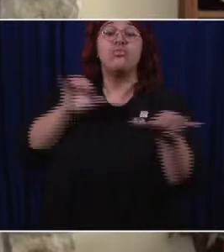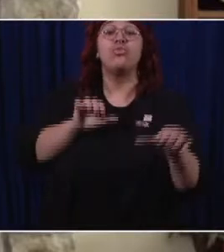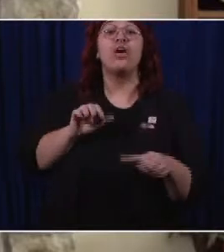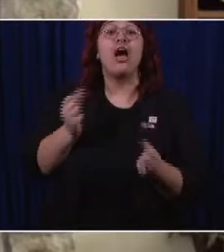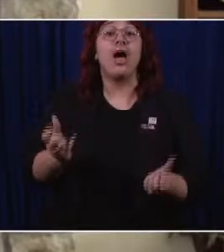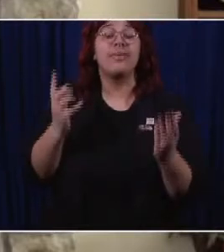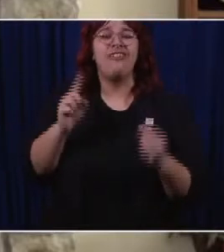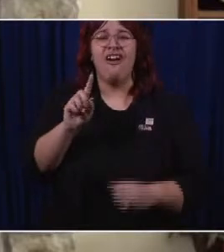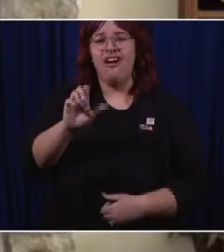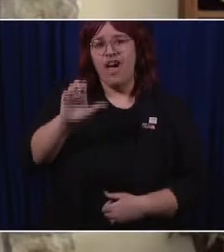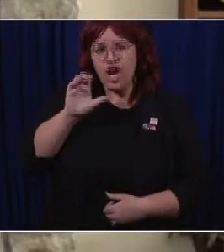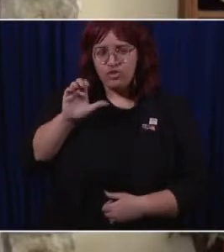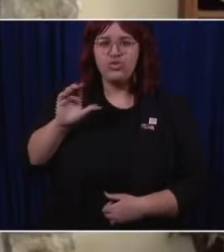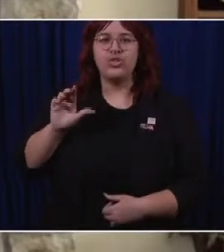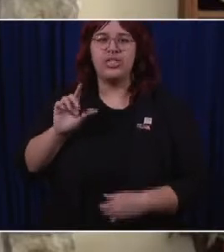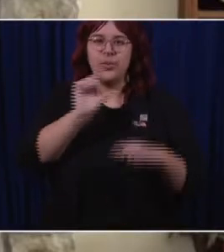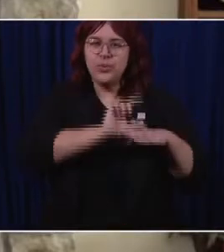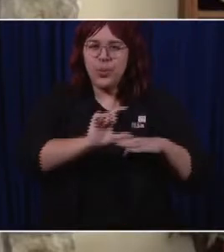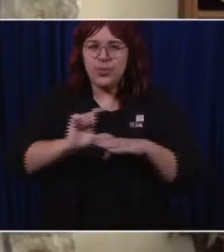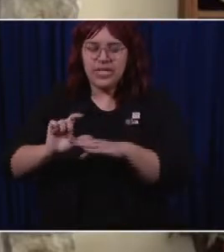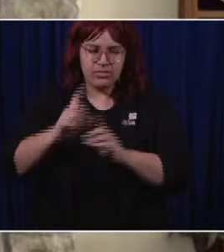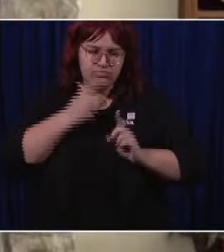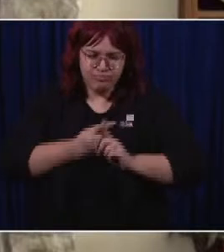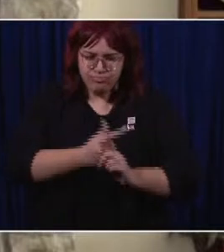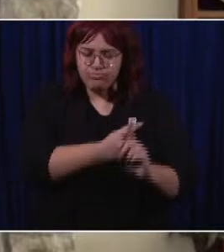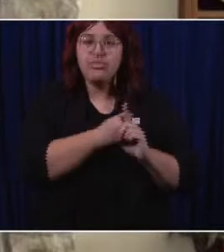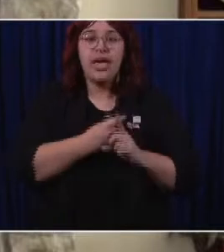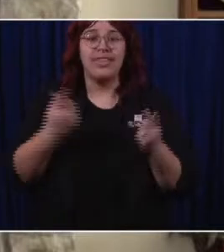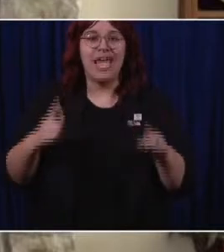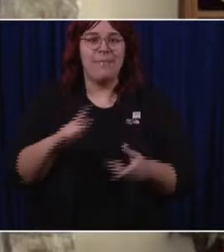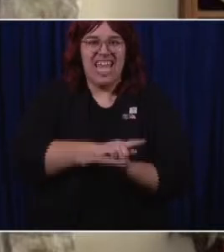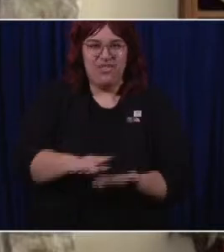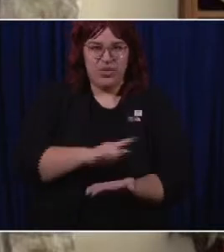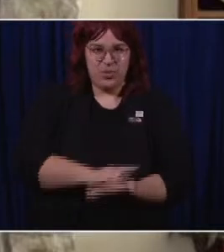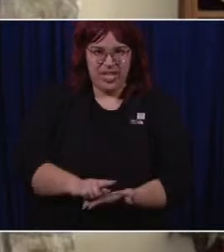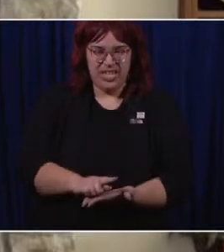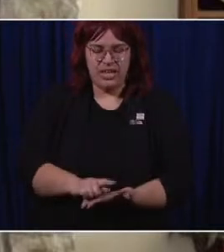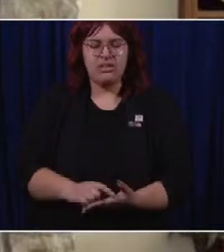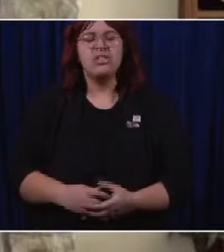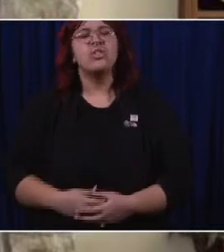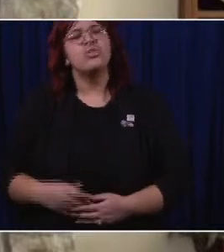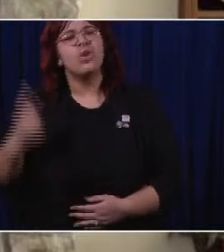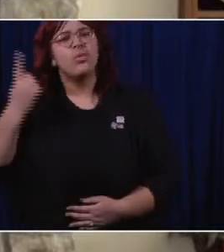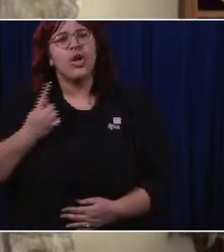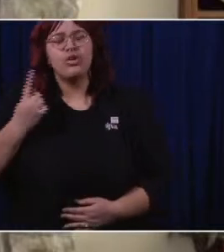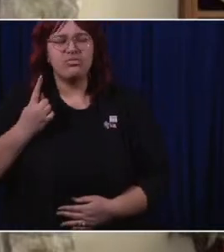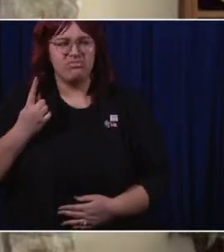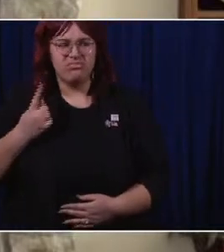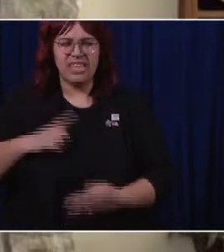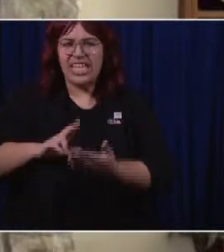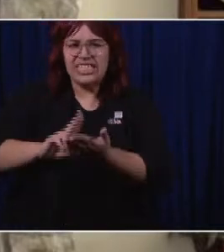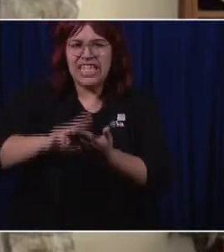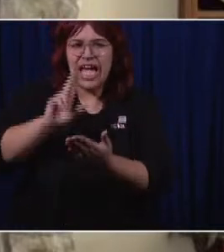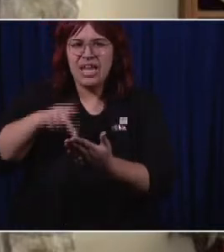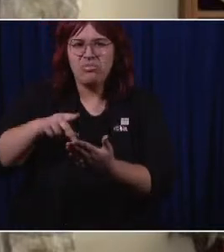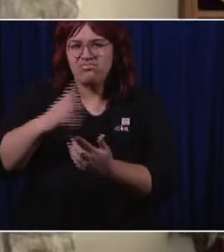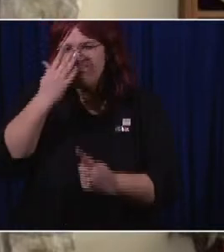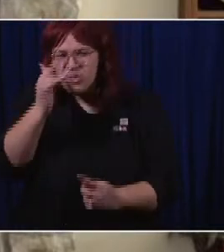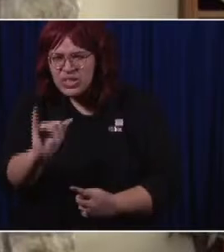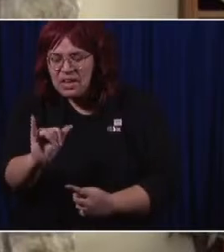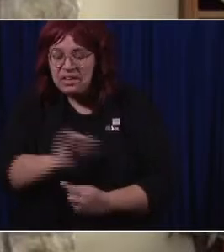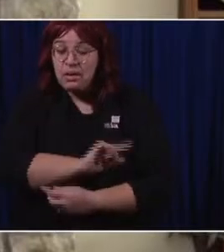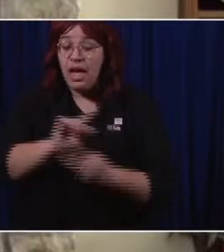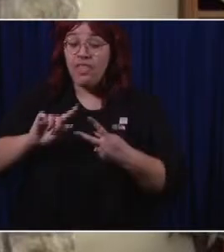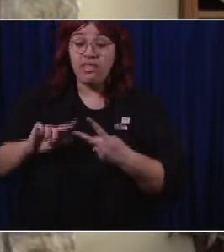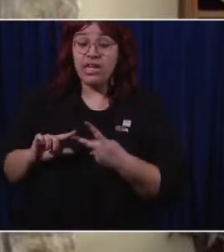each week? Do you know? And what should Ohioans know about signing up? And then will pharmacies need help from, say, the